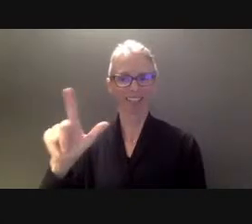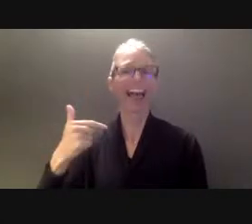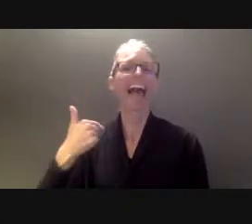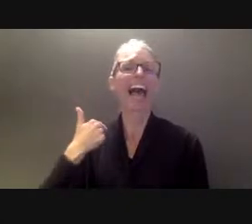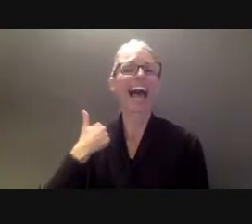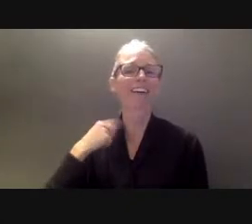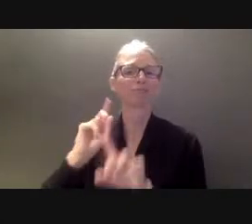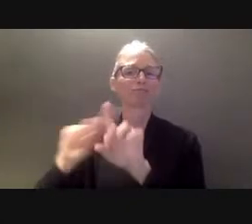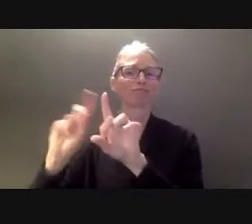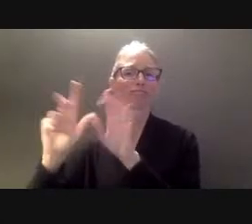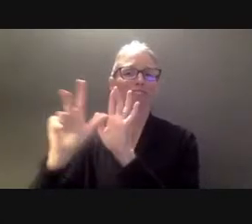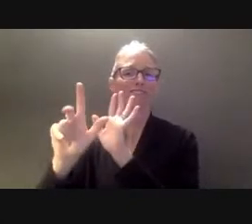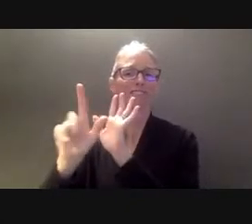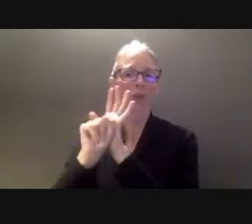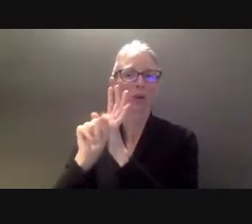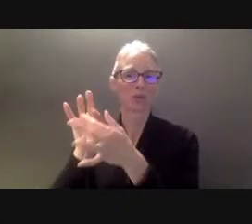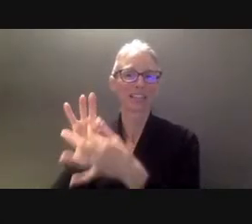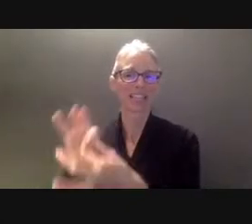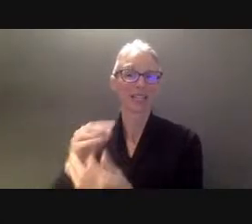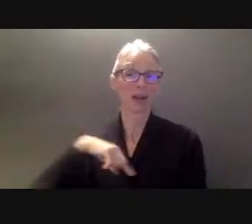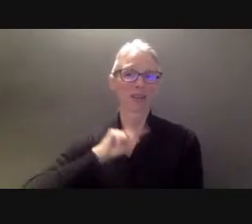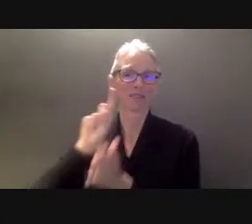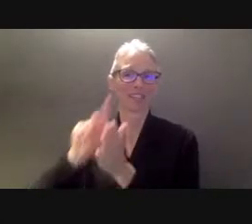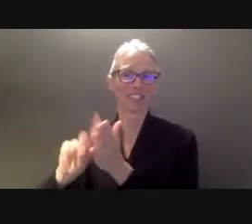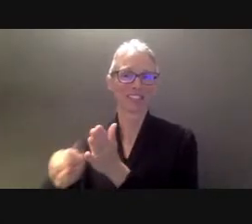I feel like I've just monopolized all of Yashoda's